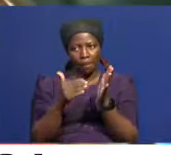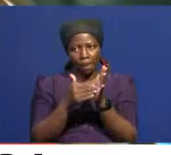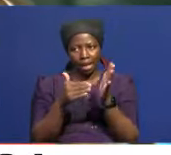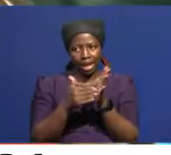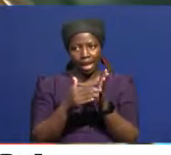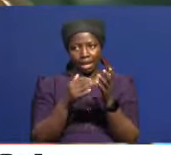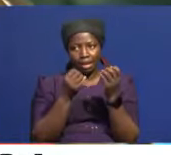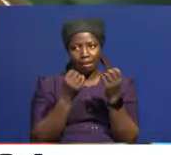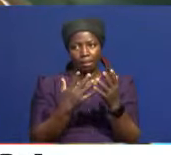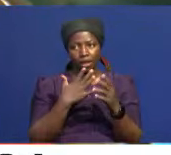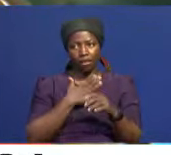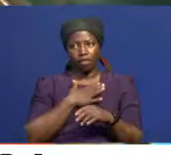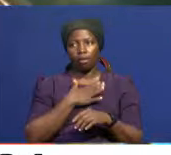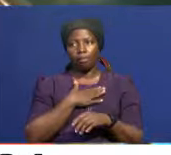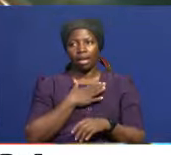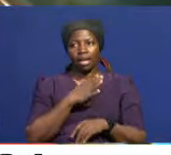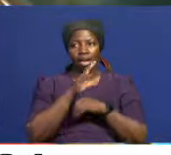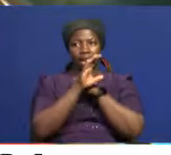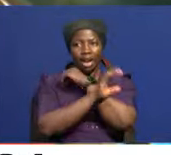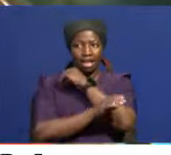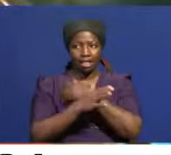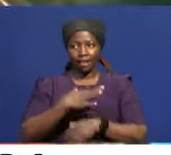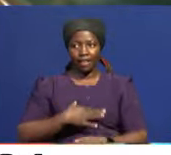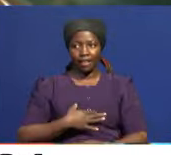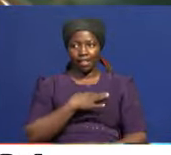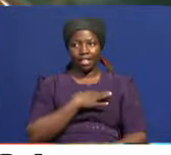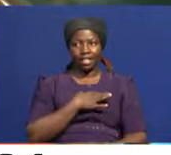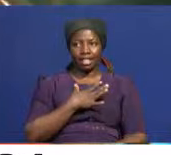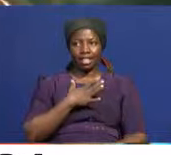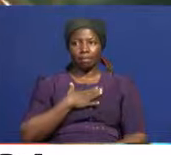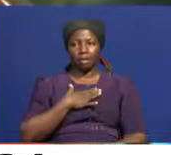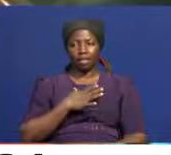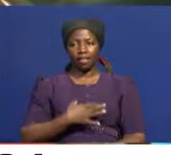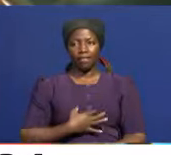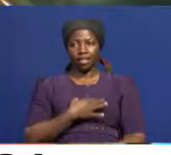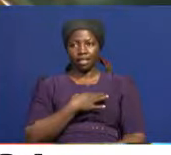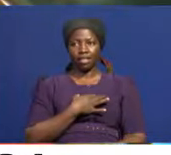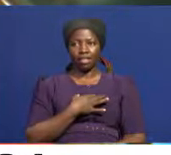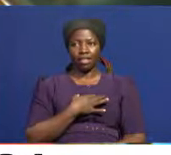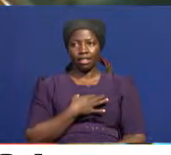in many of my country visits, I visited one